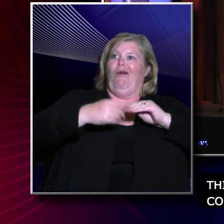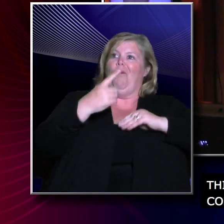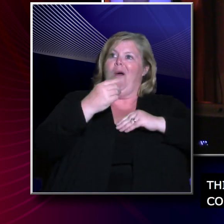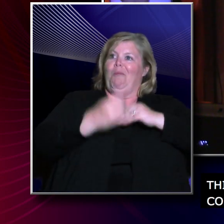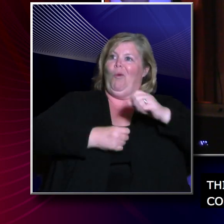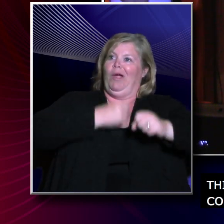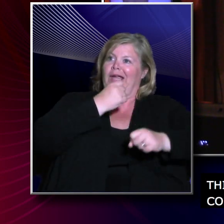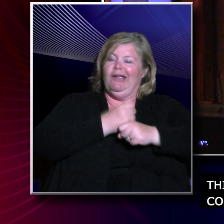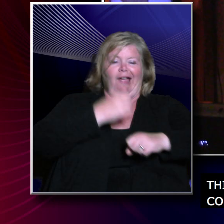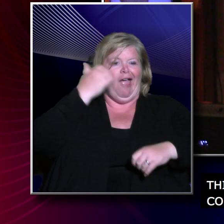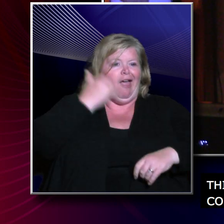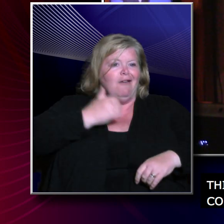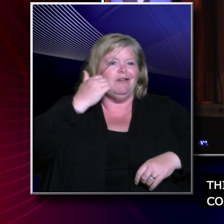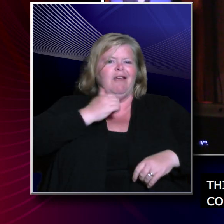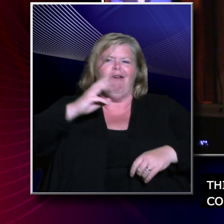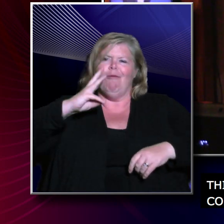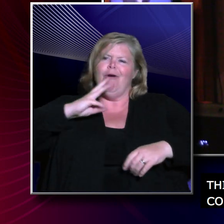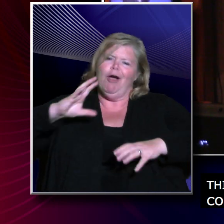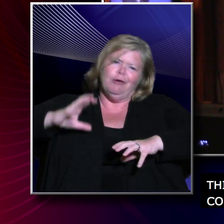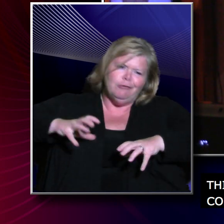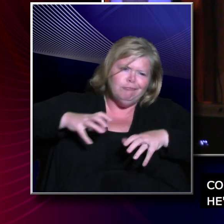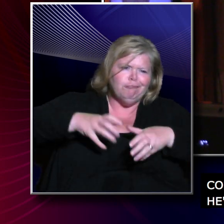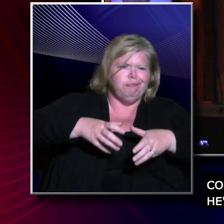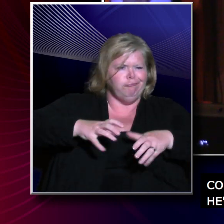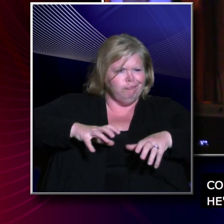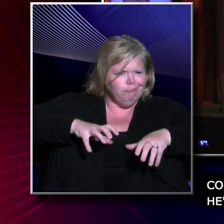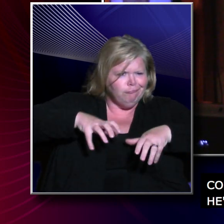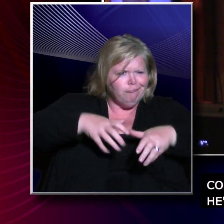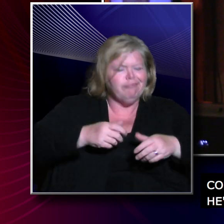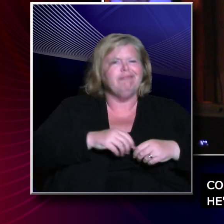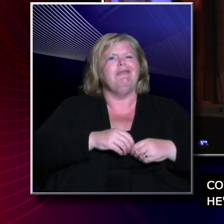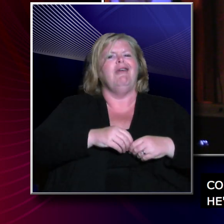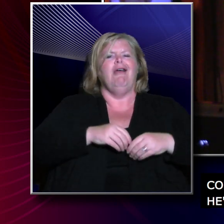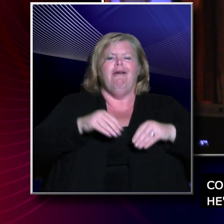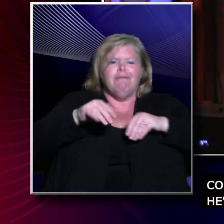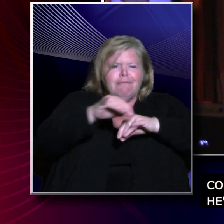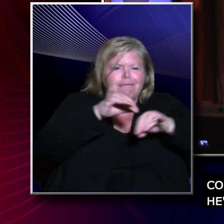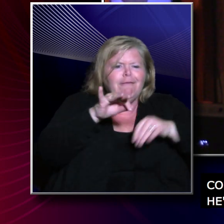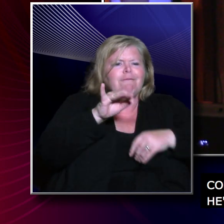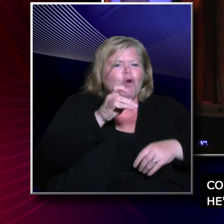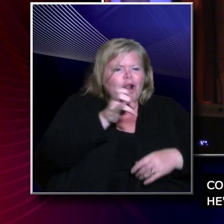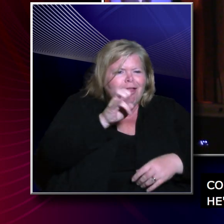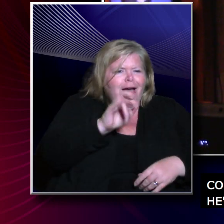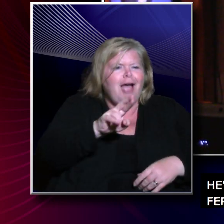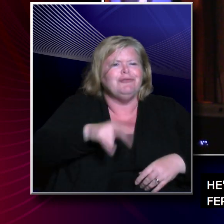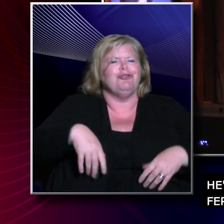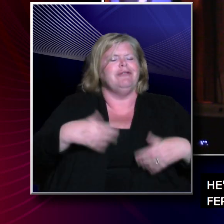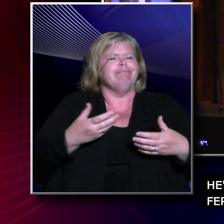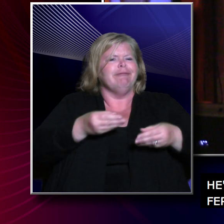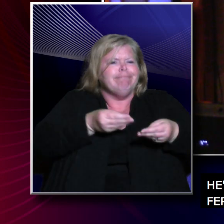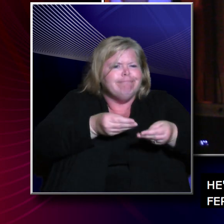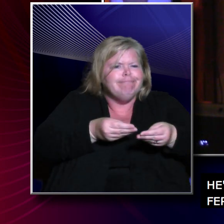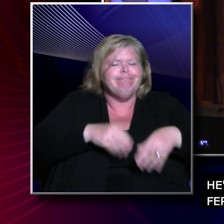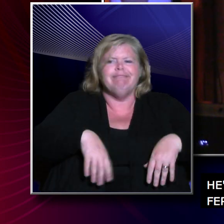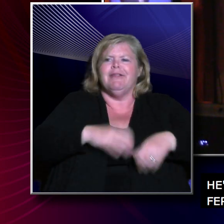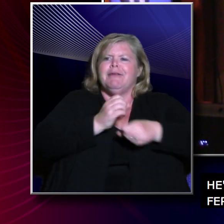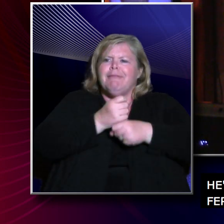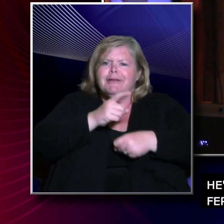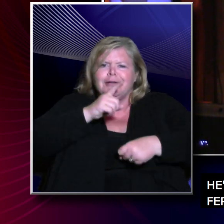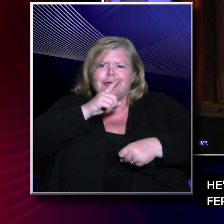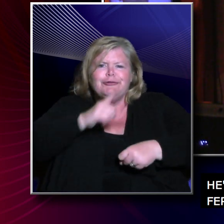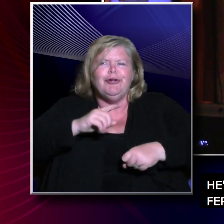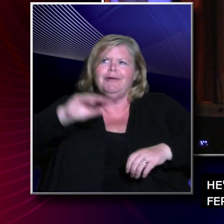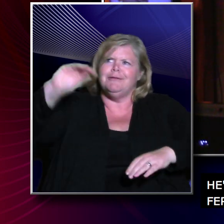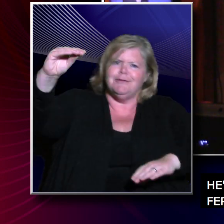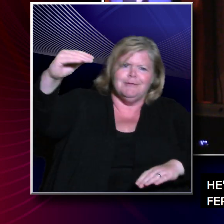day he's bringing that water. He is providing it with fertilizer. He's making sure the other plants don't block